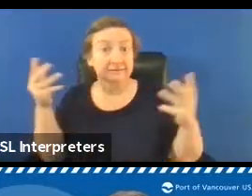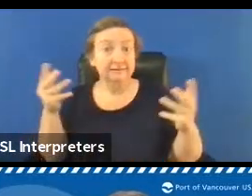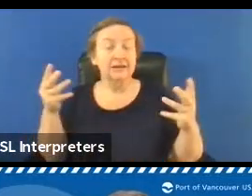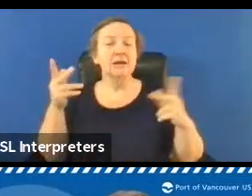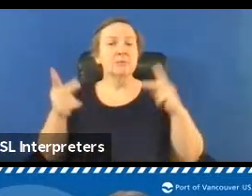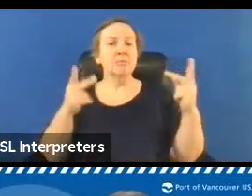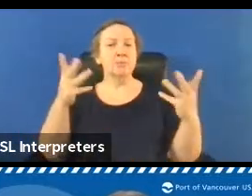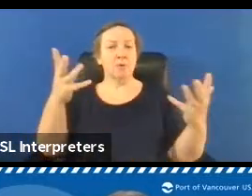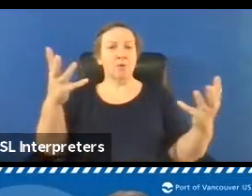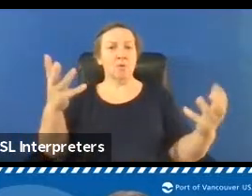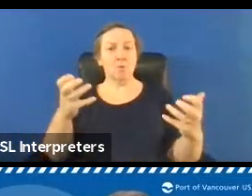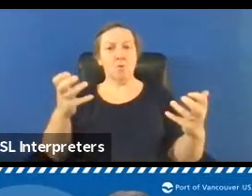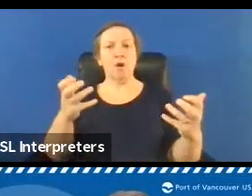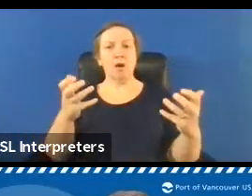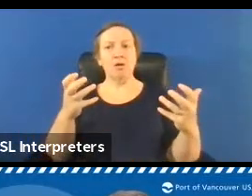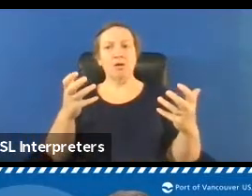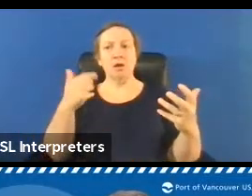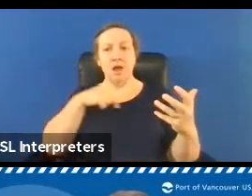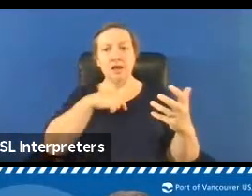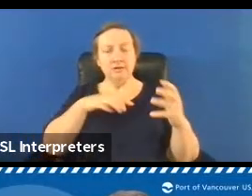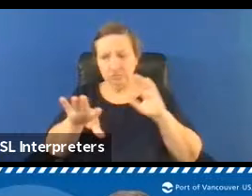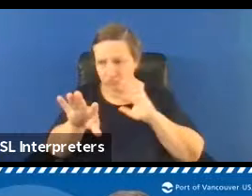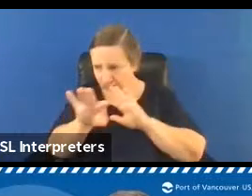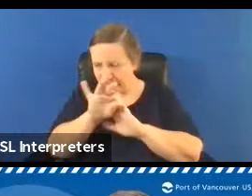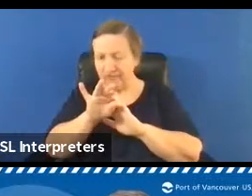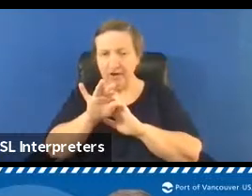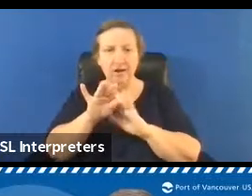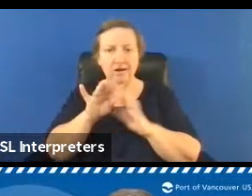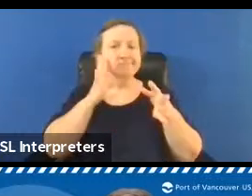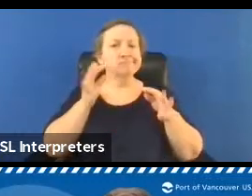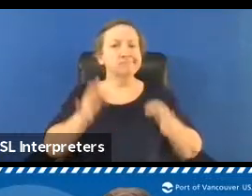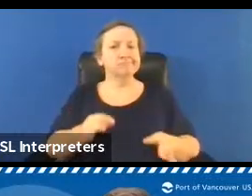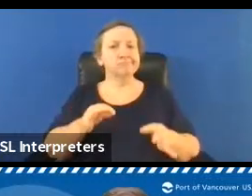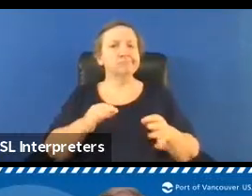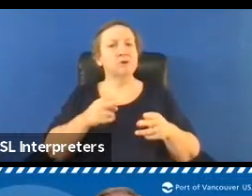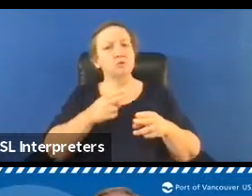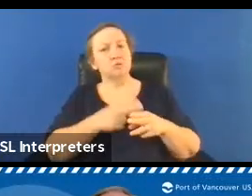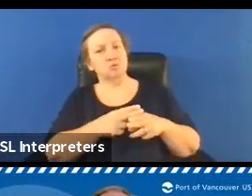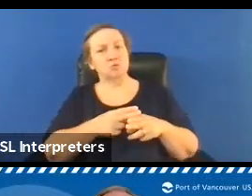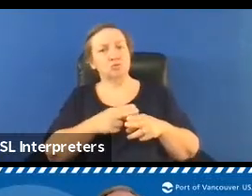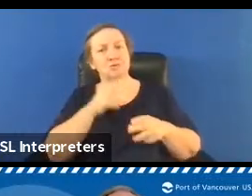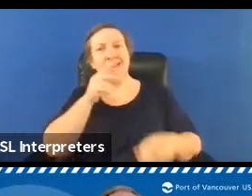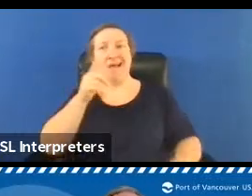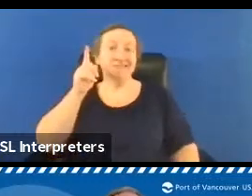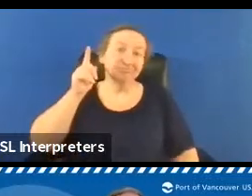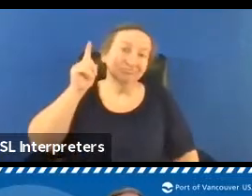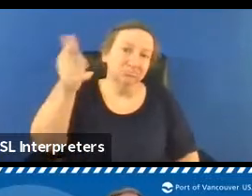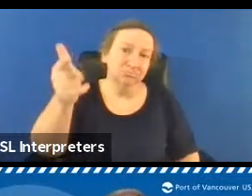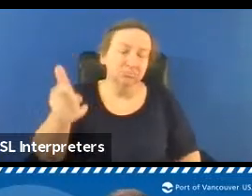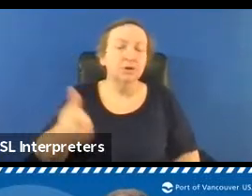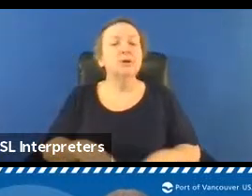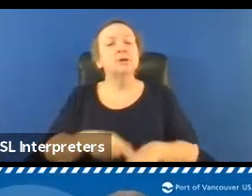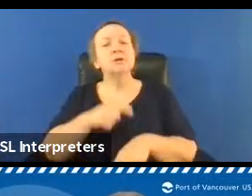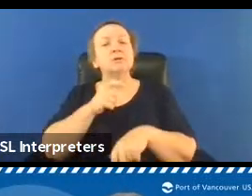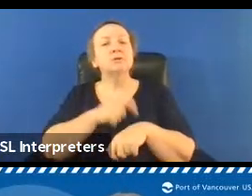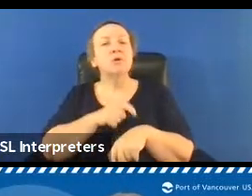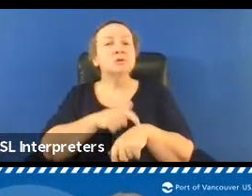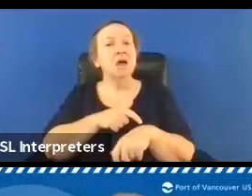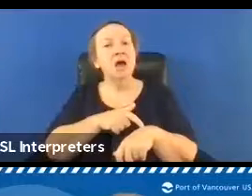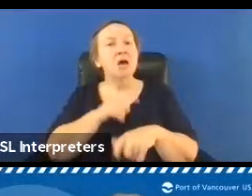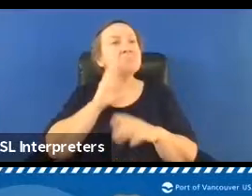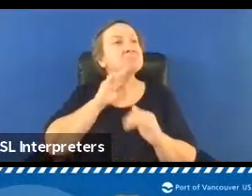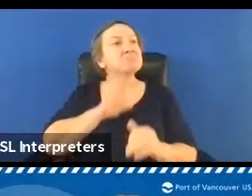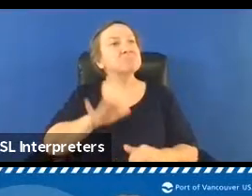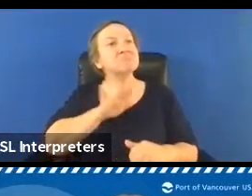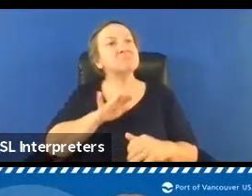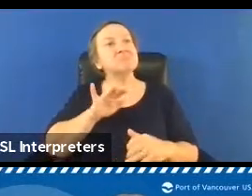these answers sooner than later. So once again, the timetable is by sometime in late January, and